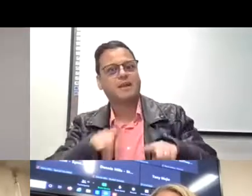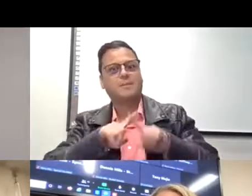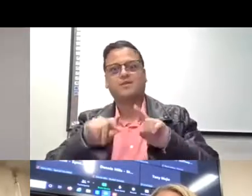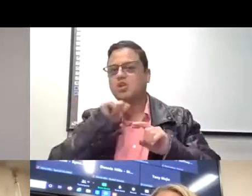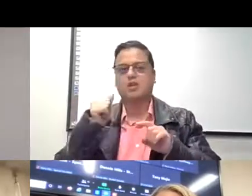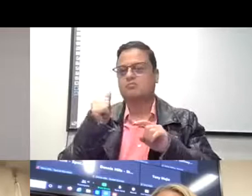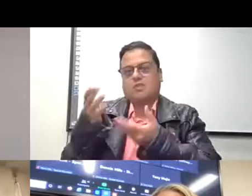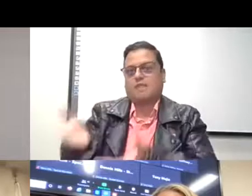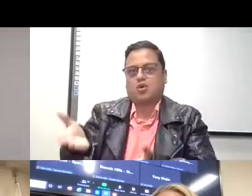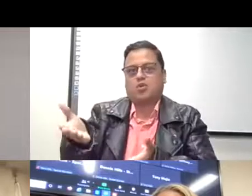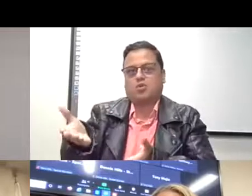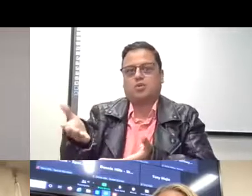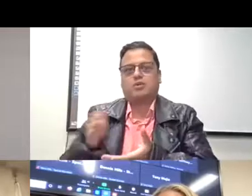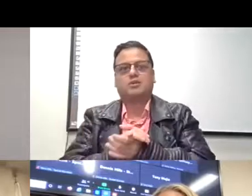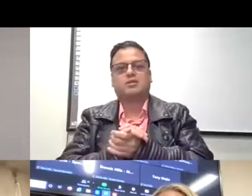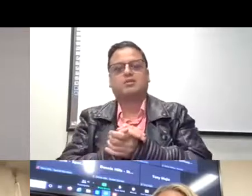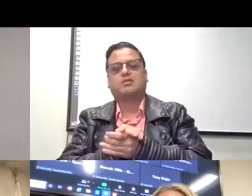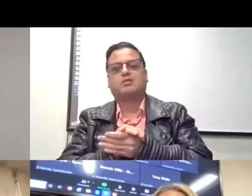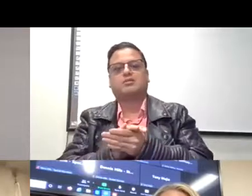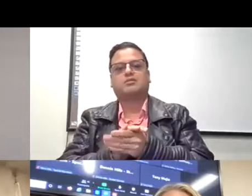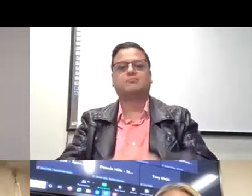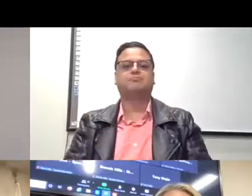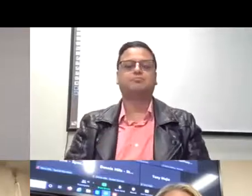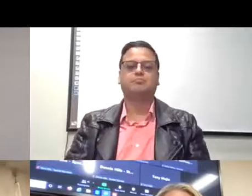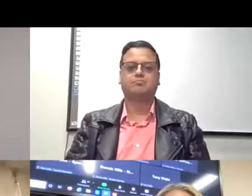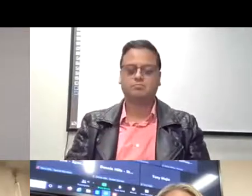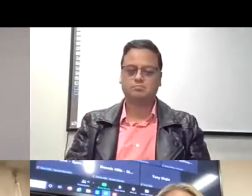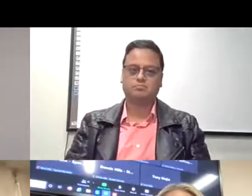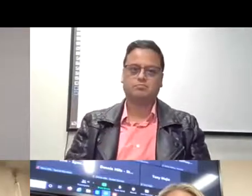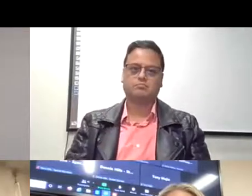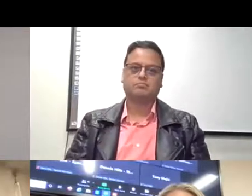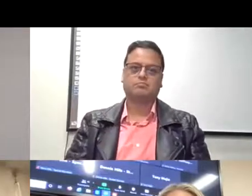these set in stone topics.